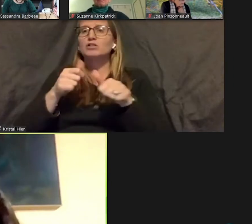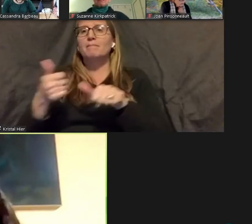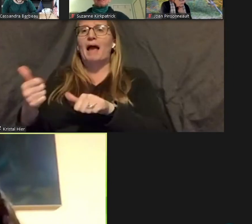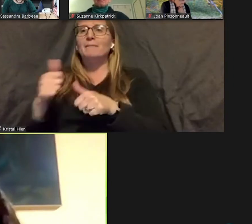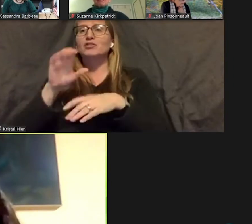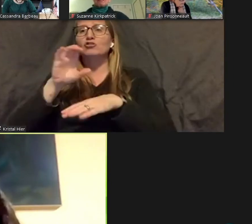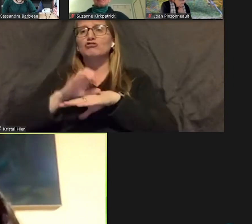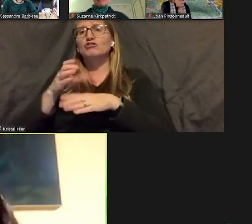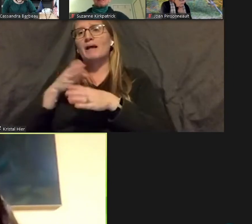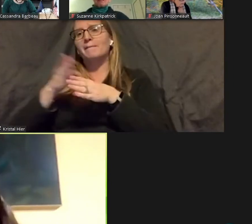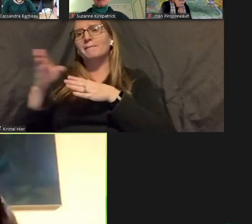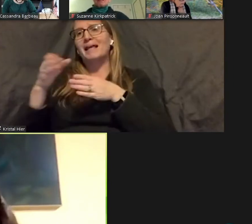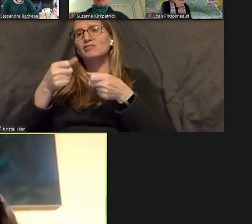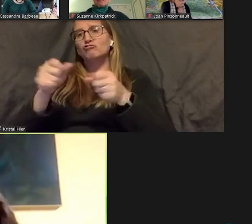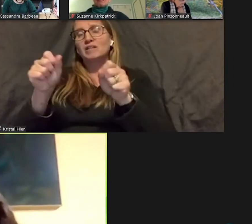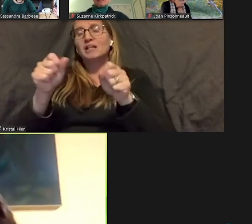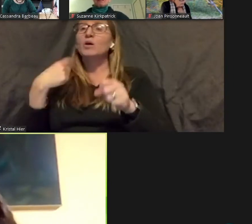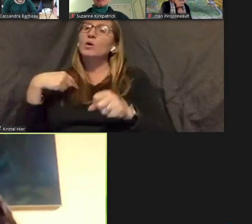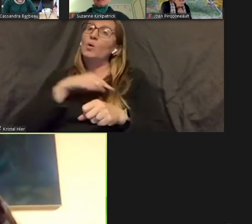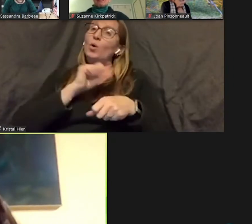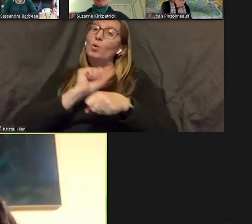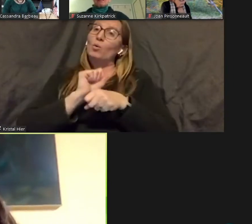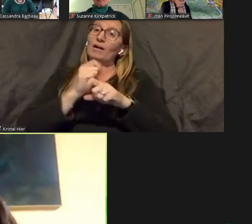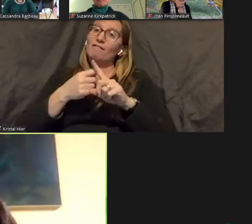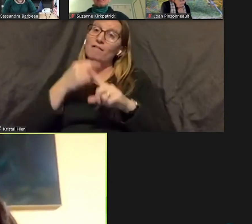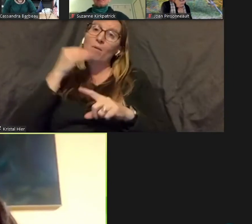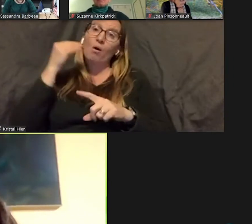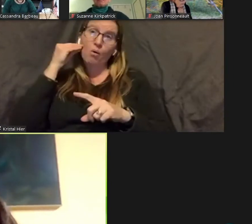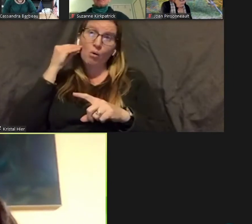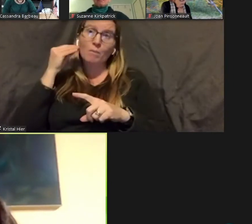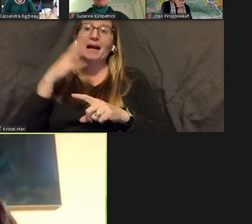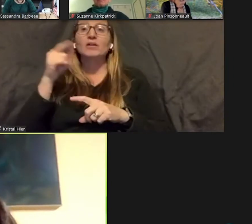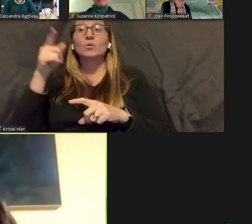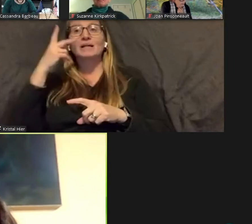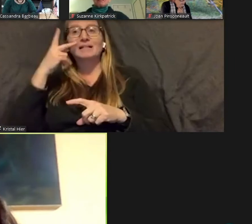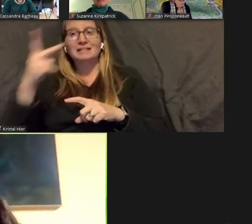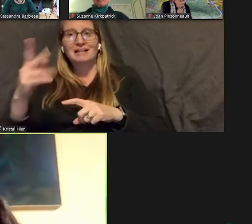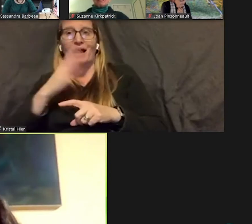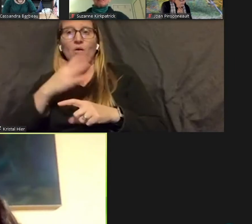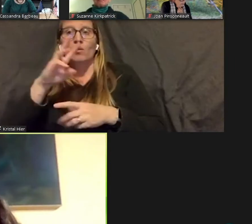But we are working from home, and you can find us online at